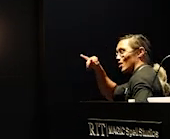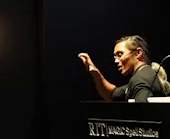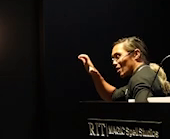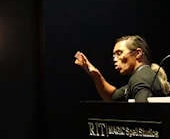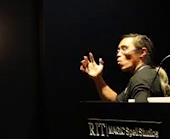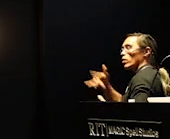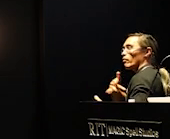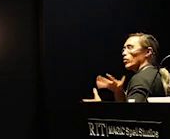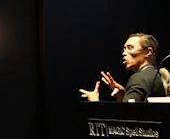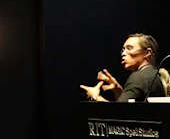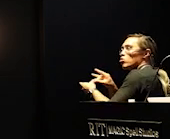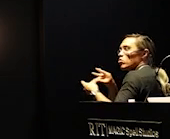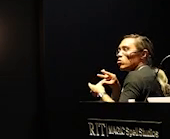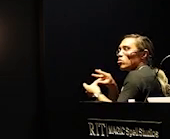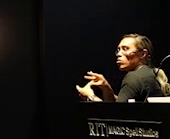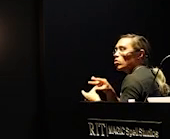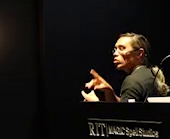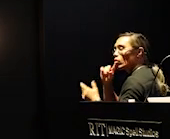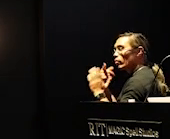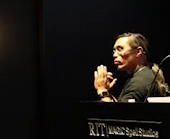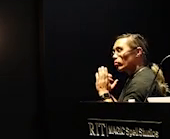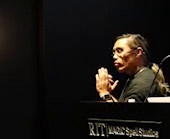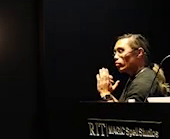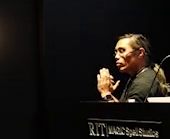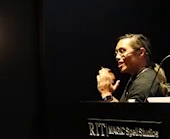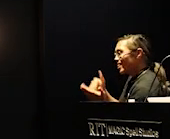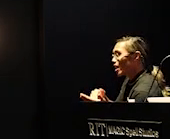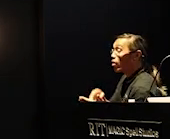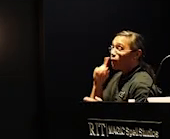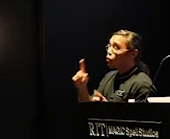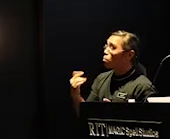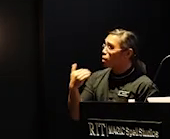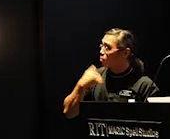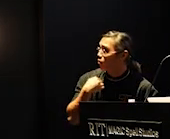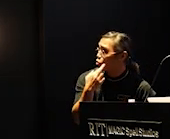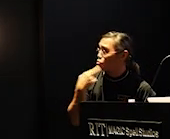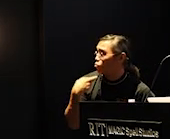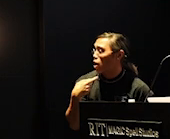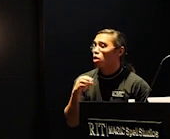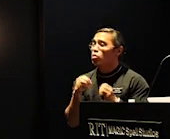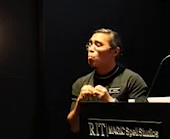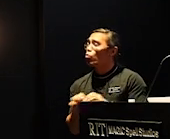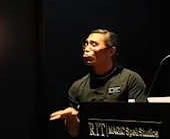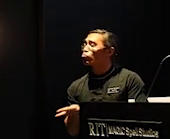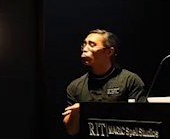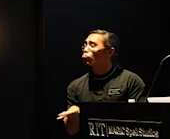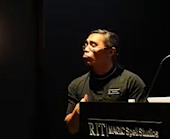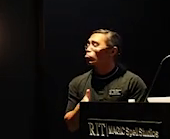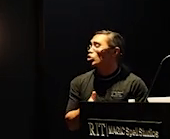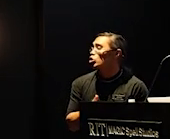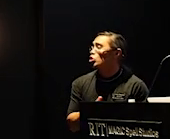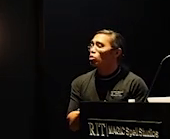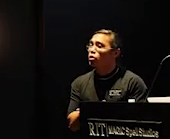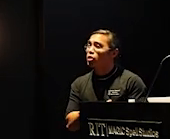kitchen to the table. It's quiet. Radio Social was loud as heck. There's bowling balls smashing the pins and the music's